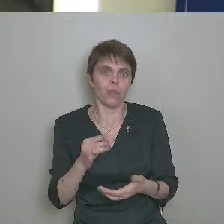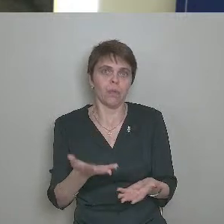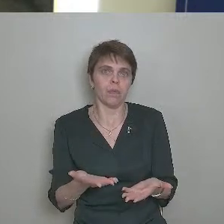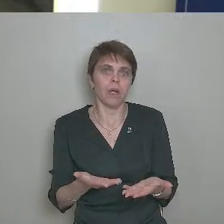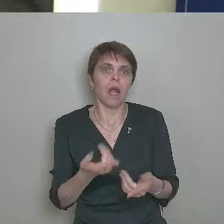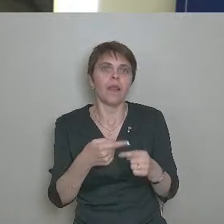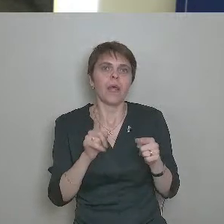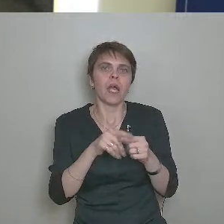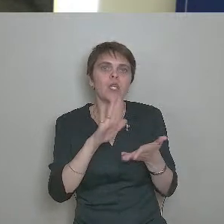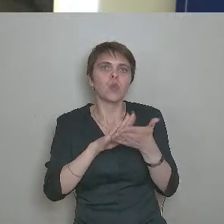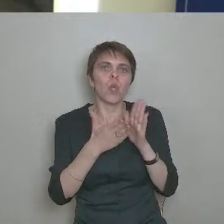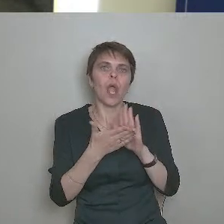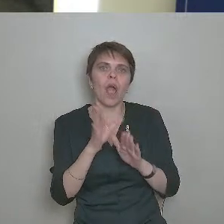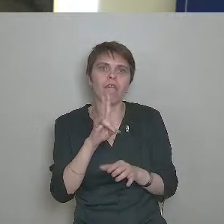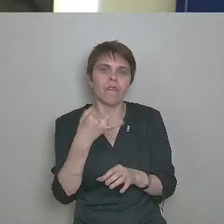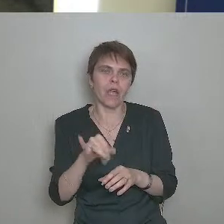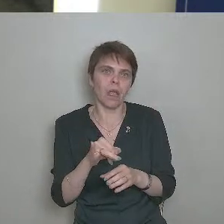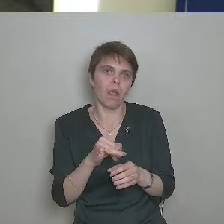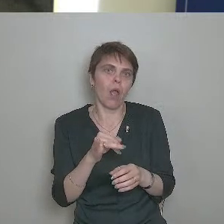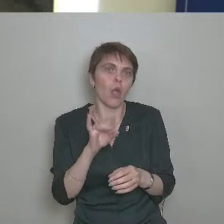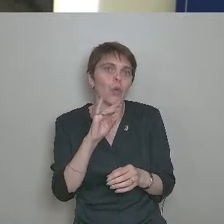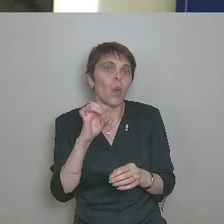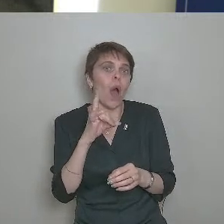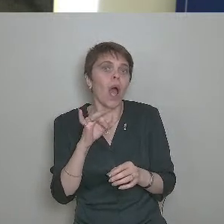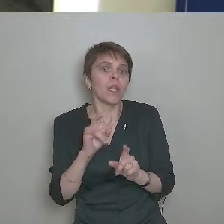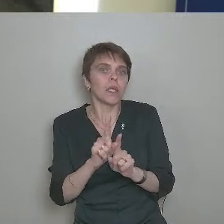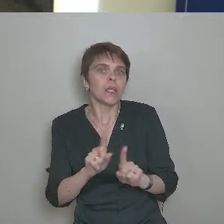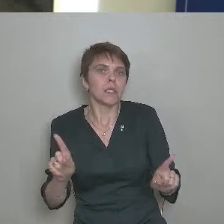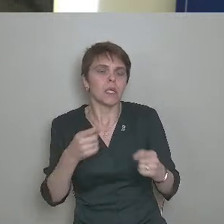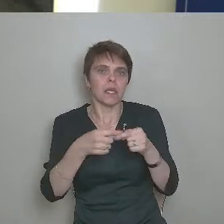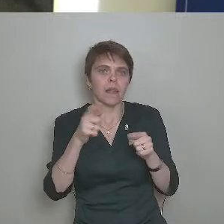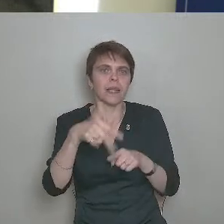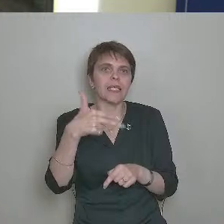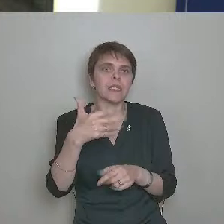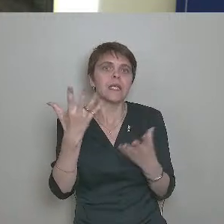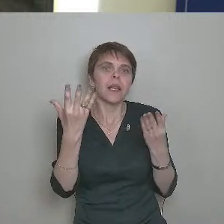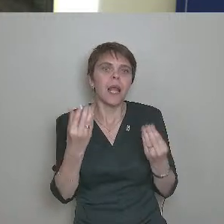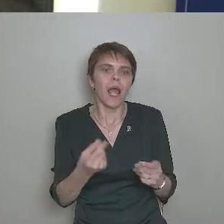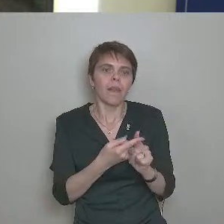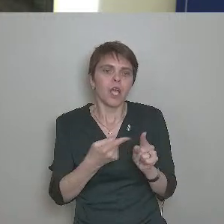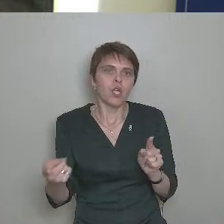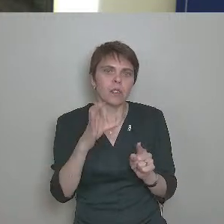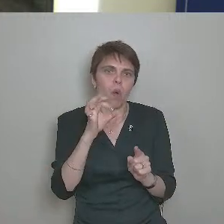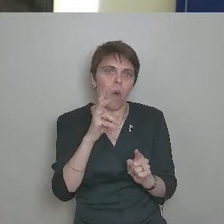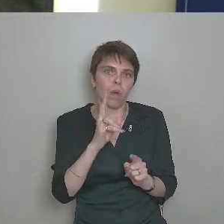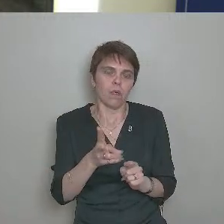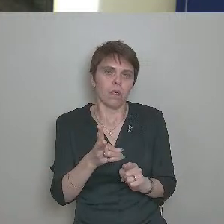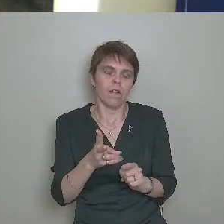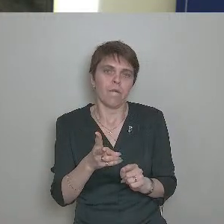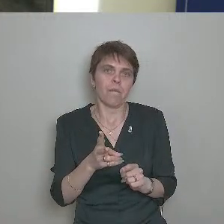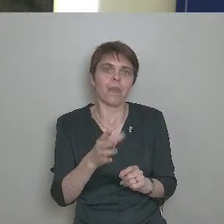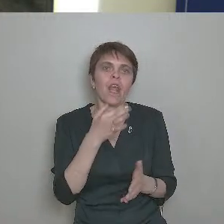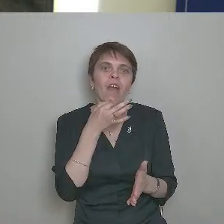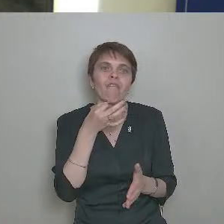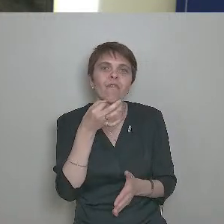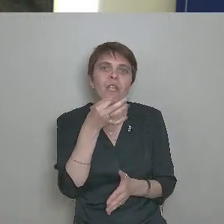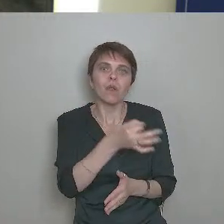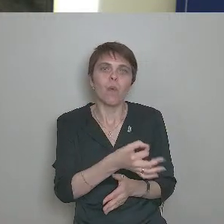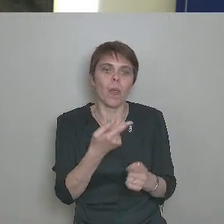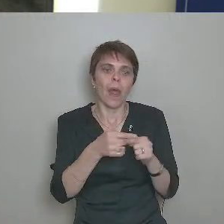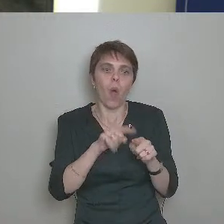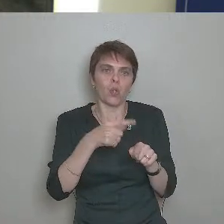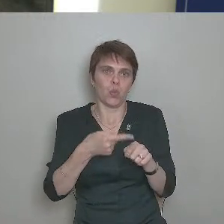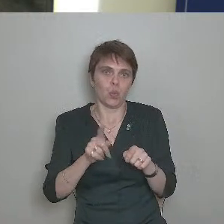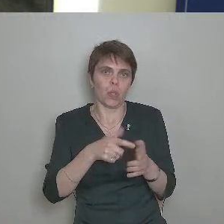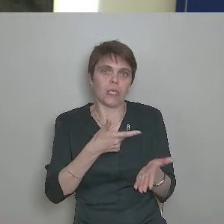ministry. And there is a nuance. The provision envisages 30 days term to